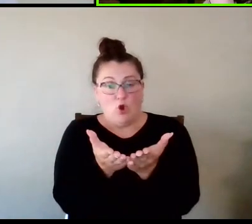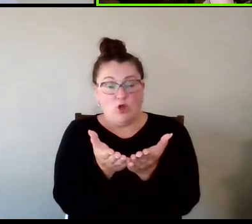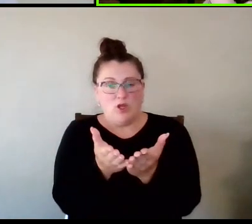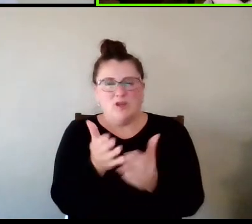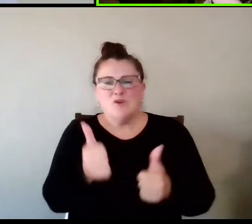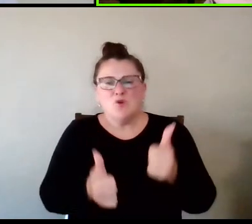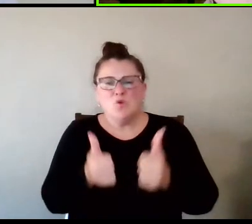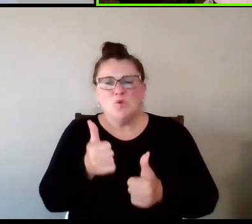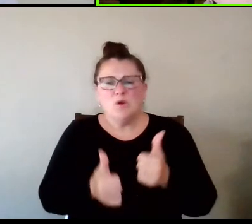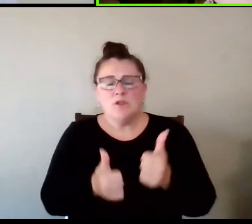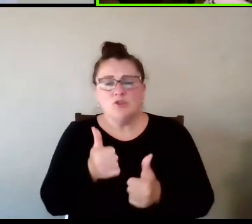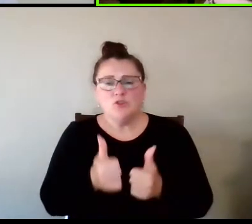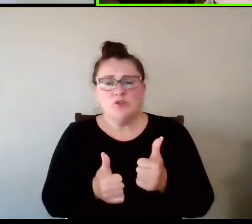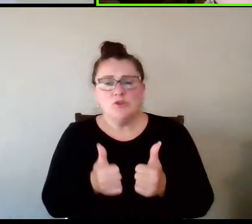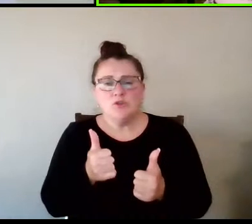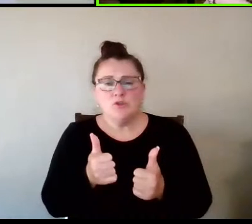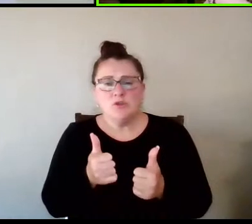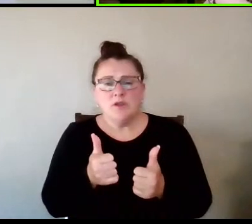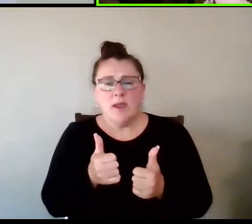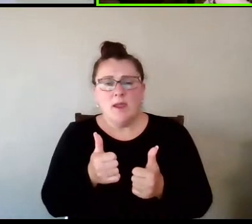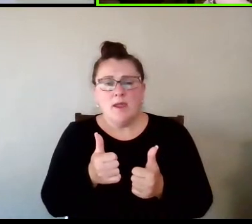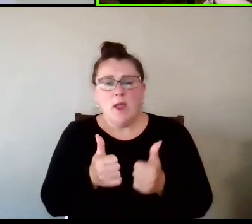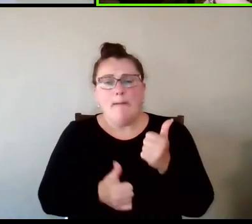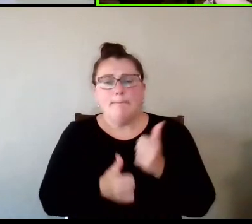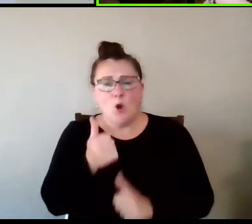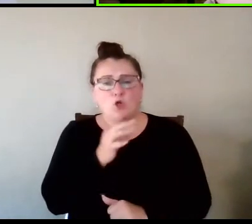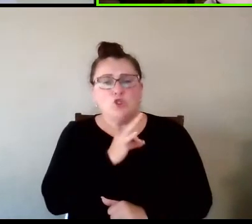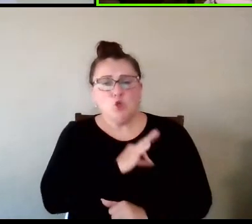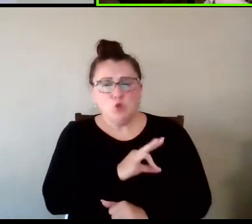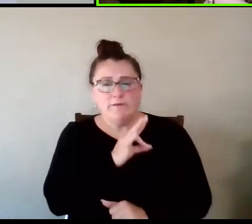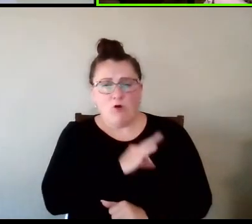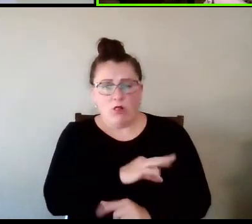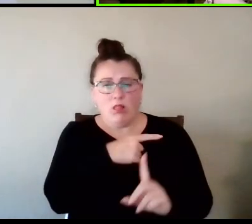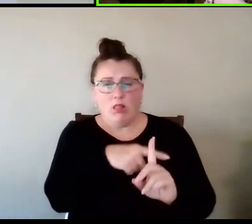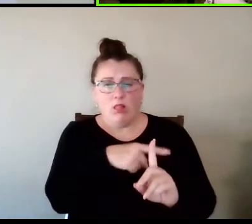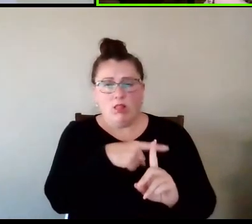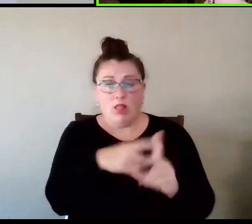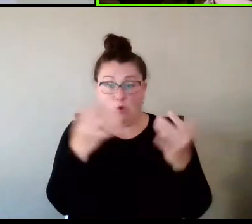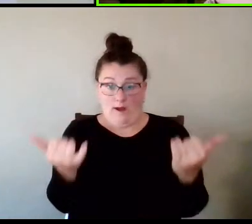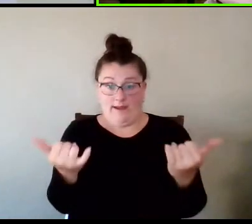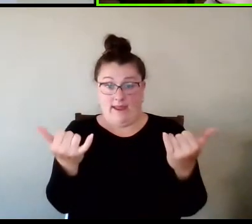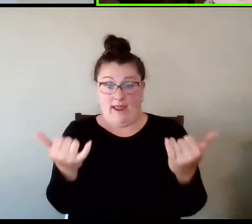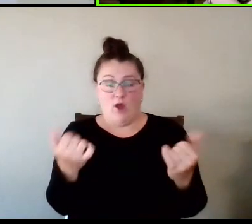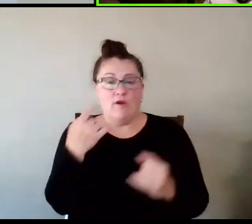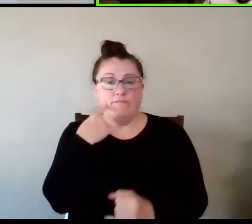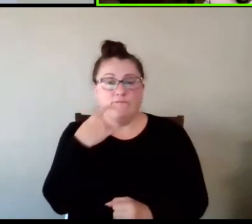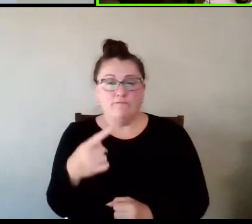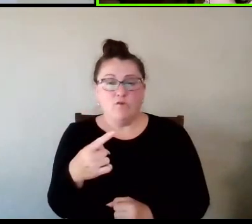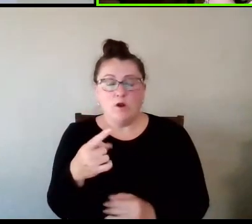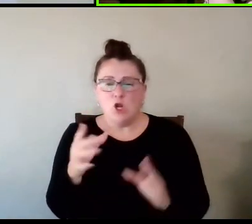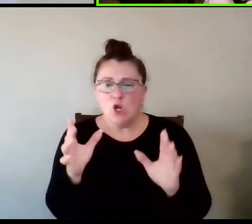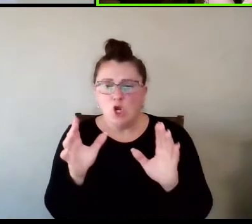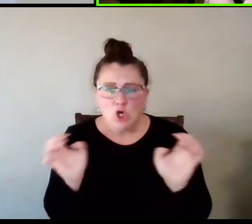themes that you think would be most useful right now for the